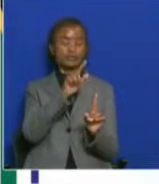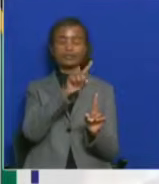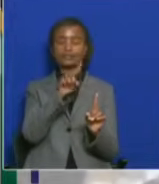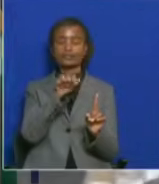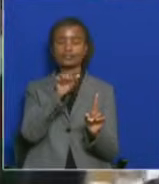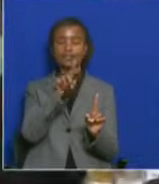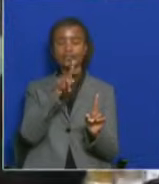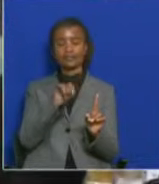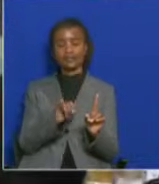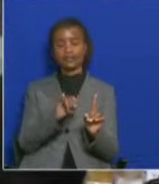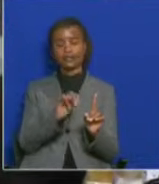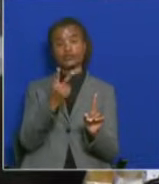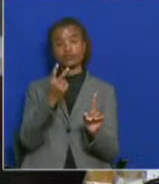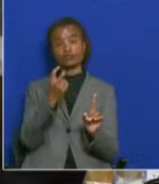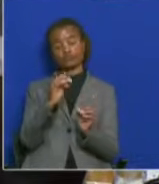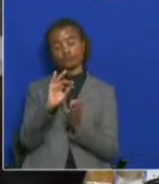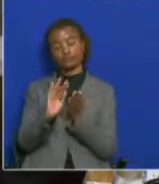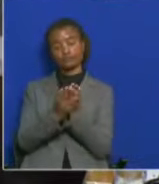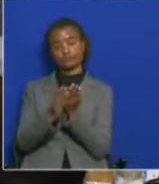in the letter.